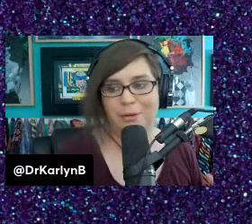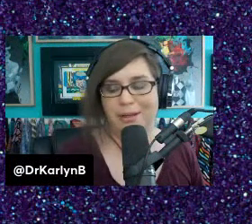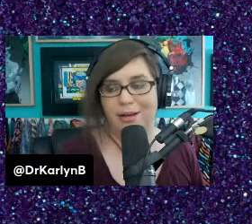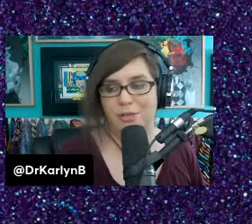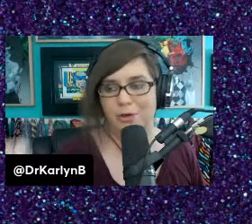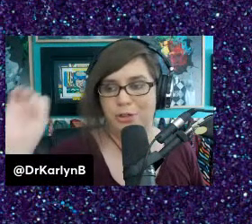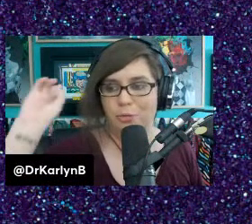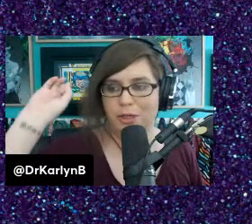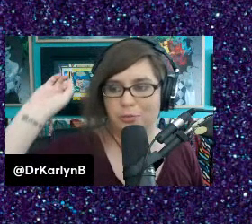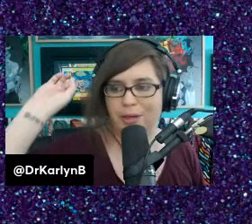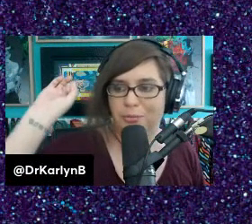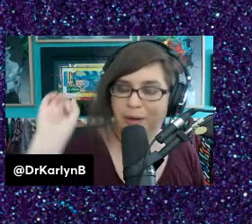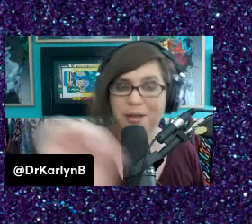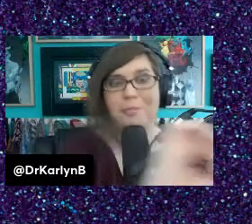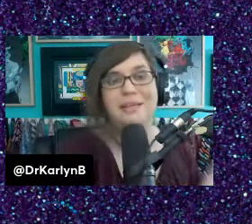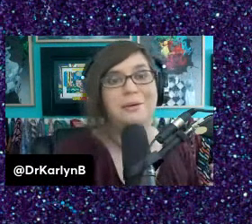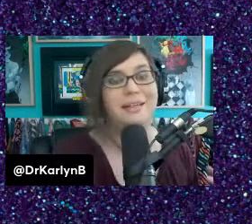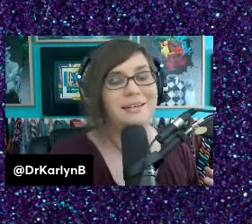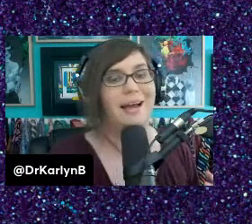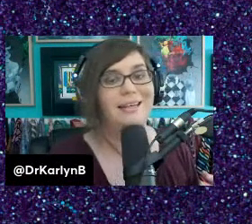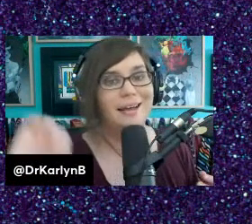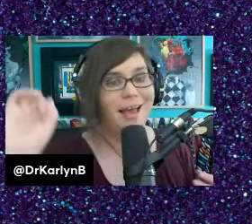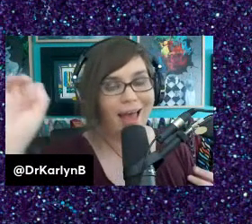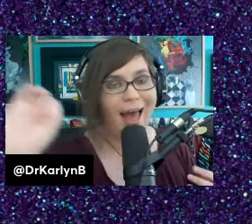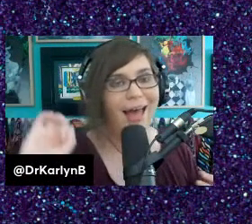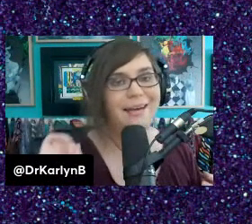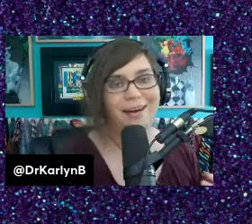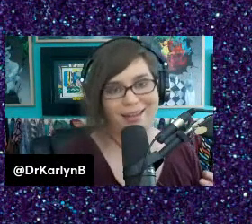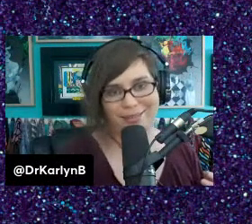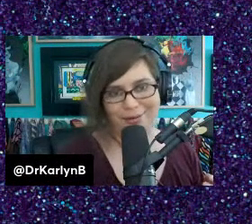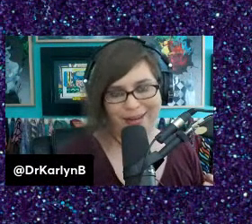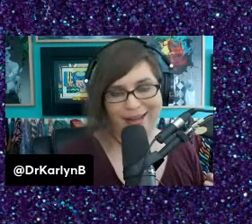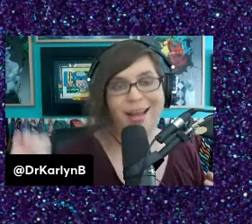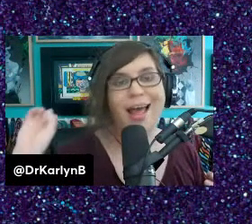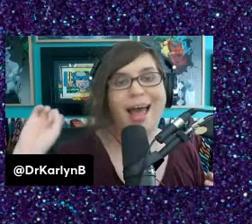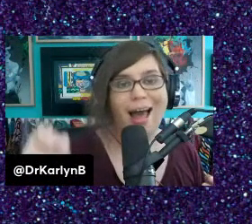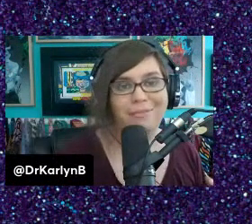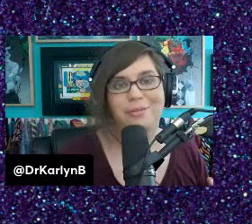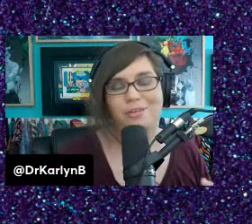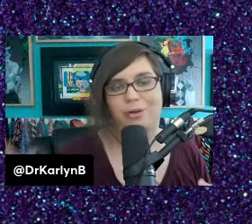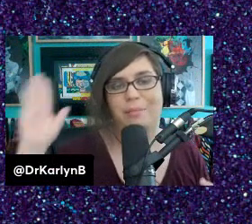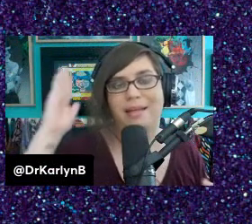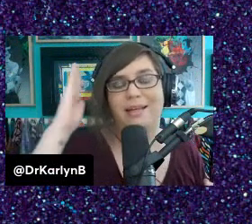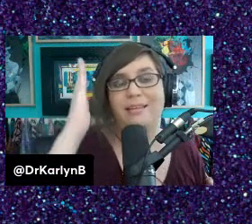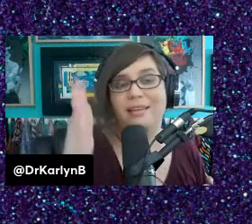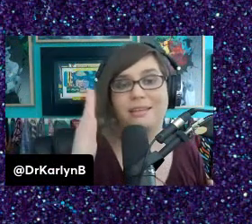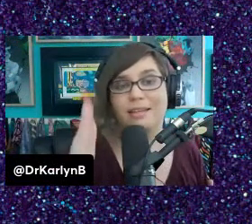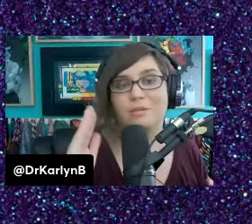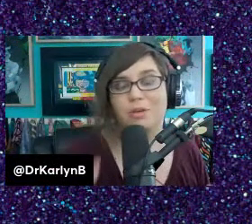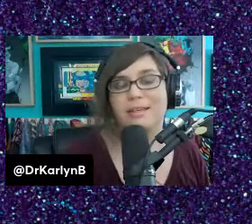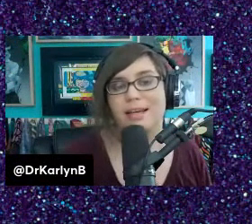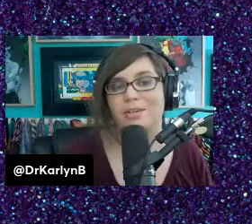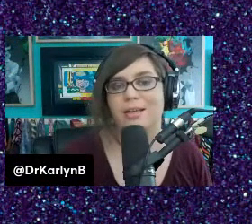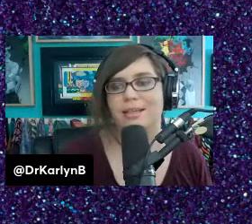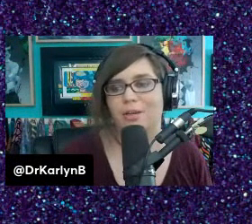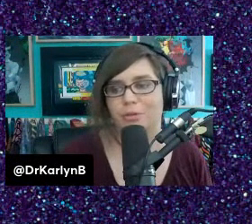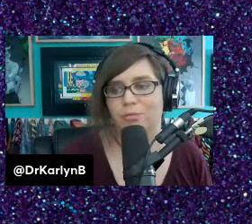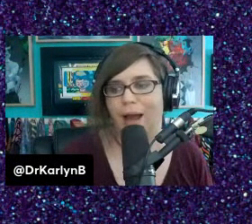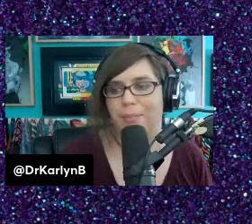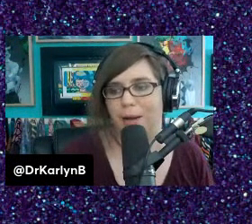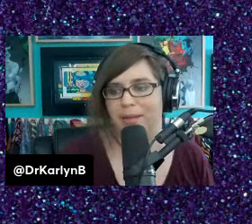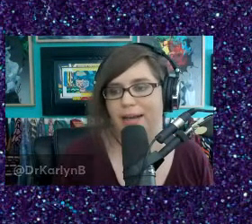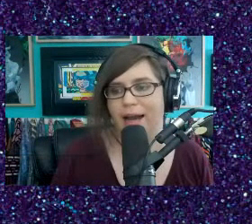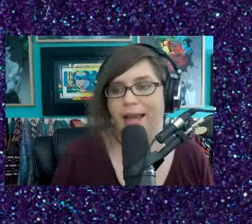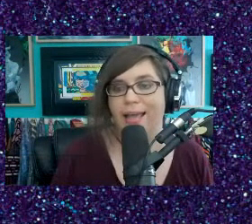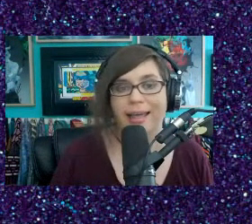Nothing Remotely Controversial, which we will be doing tonight at 9:30 after the stream because this presentation is scheduled to